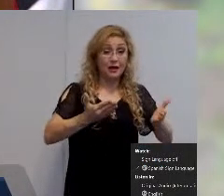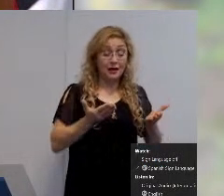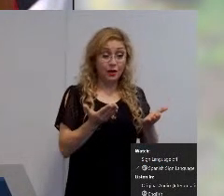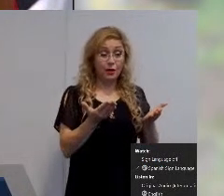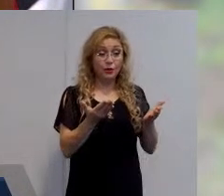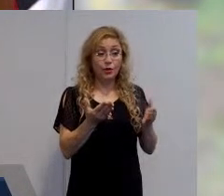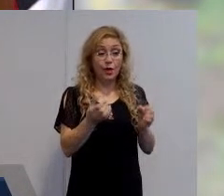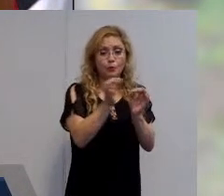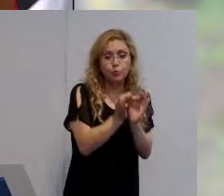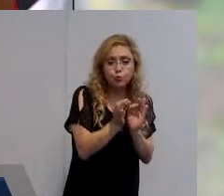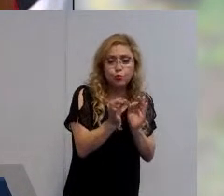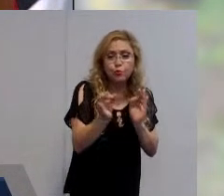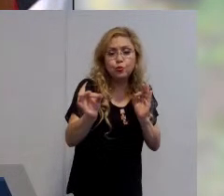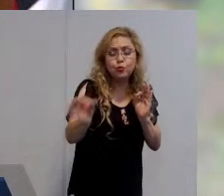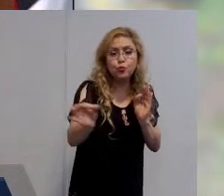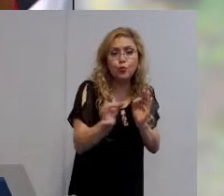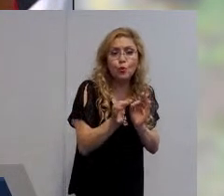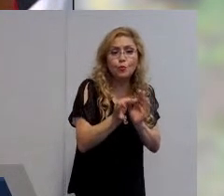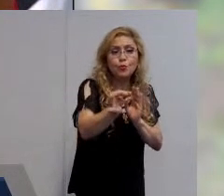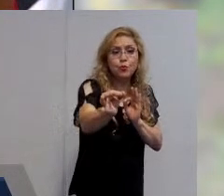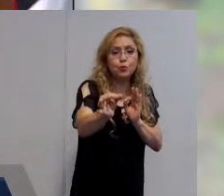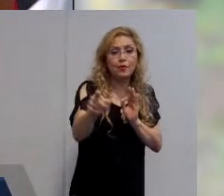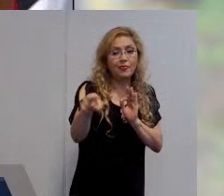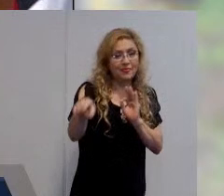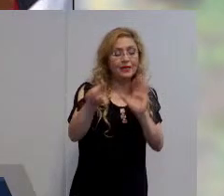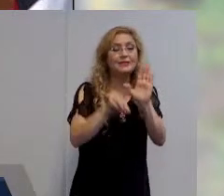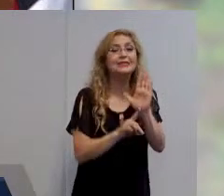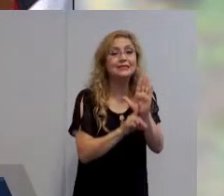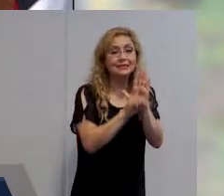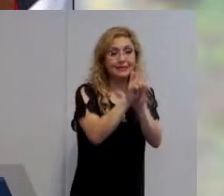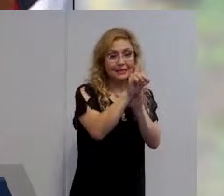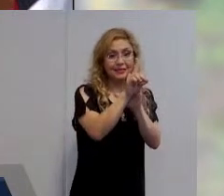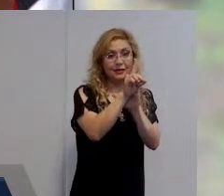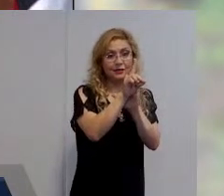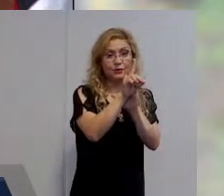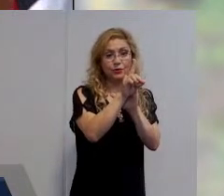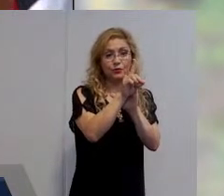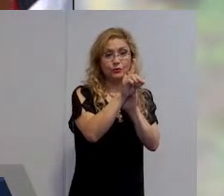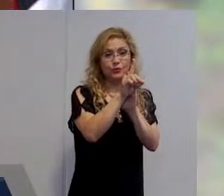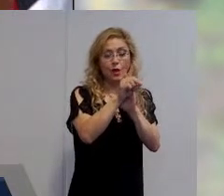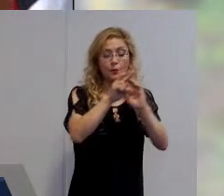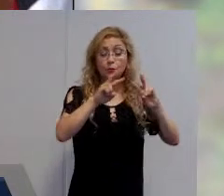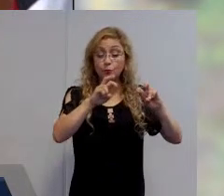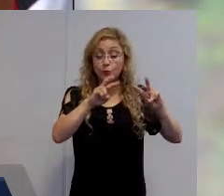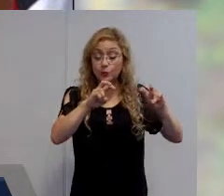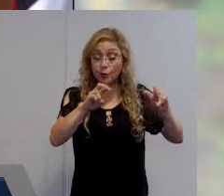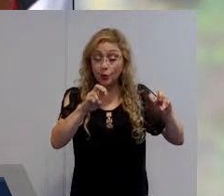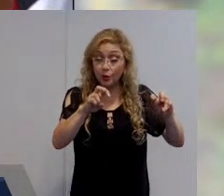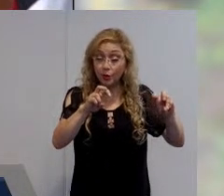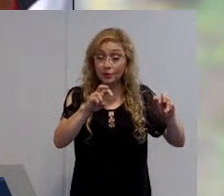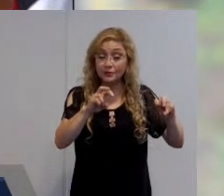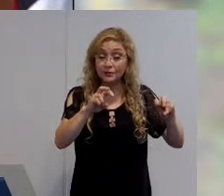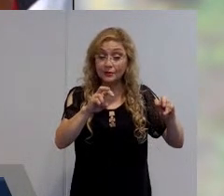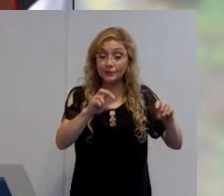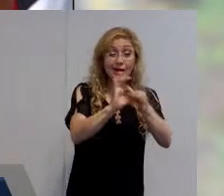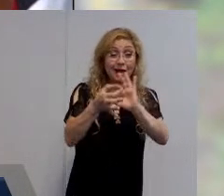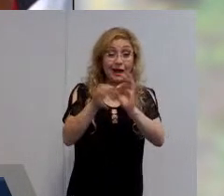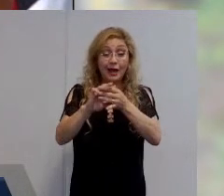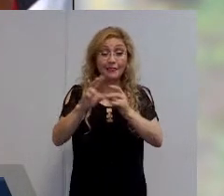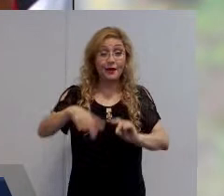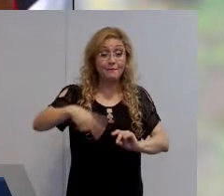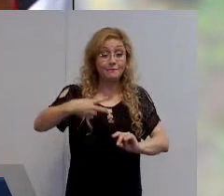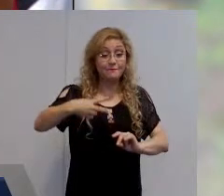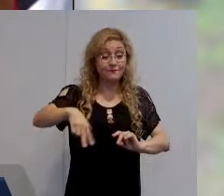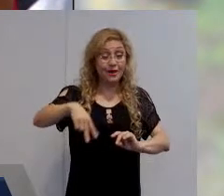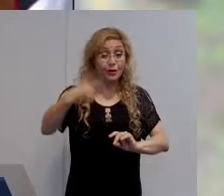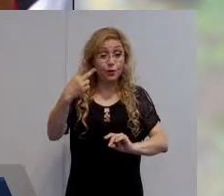of in-depth value chain analysis has set the stage for strategic production planning, and